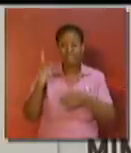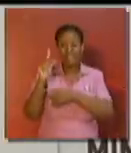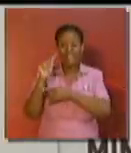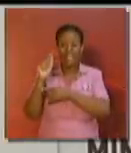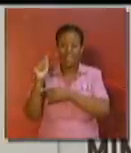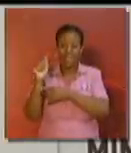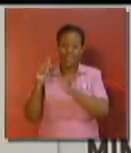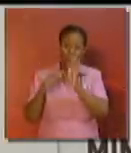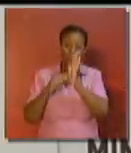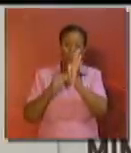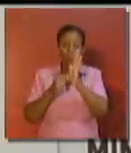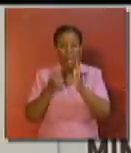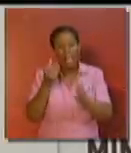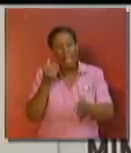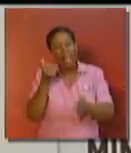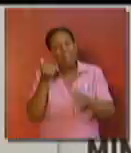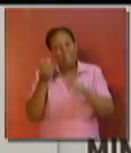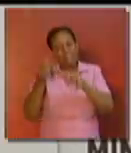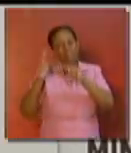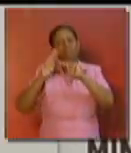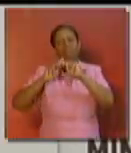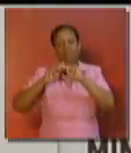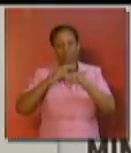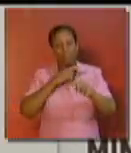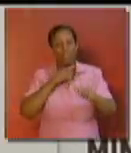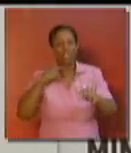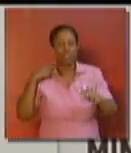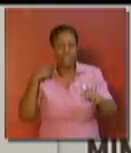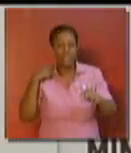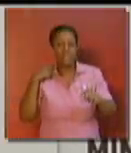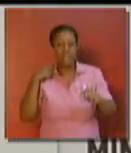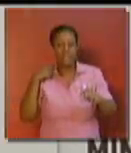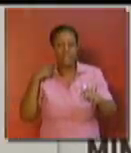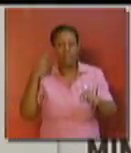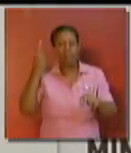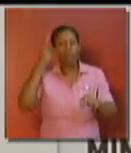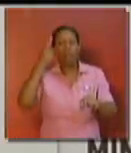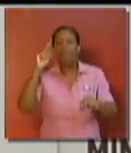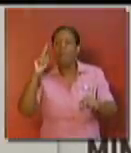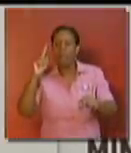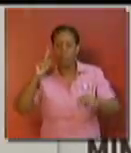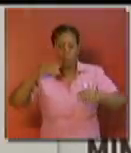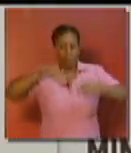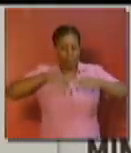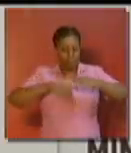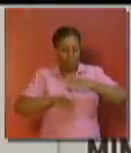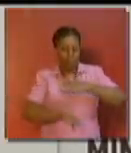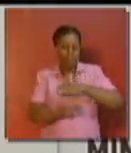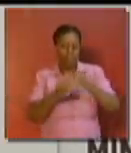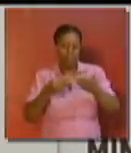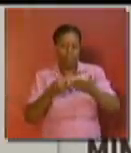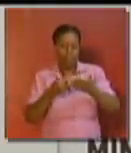COVID-19 delivering before they are full term. These are, of course, called preterm deliveries, and